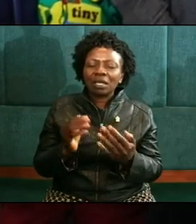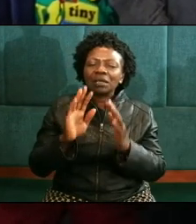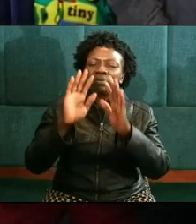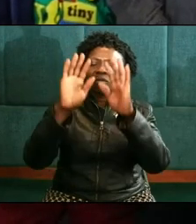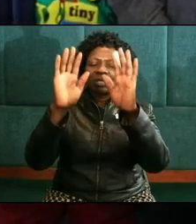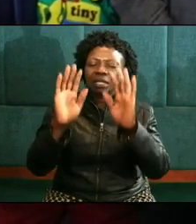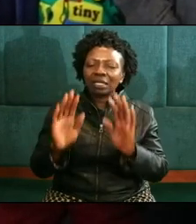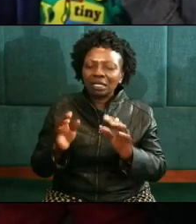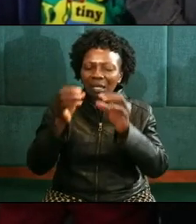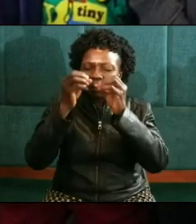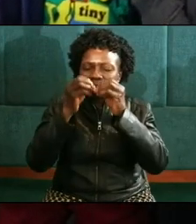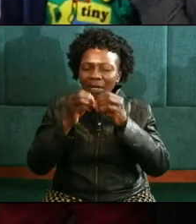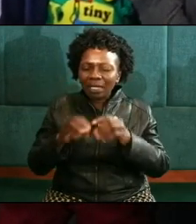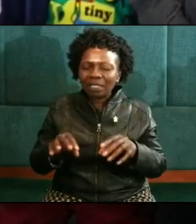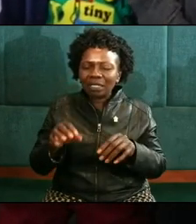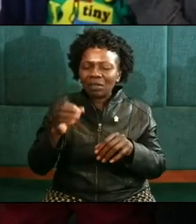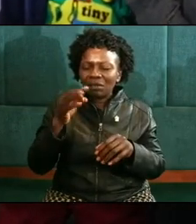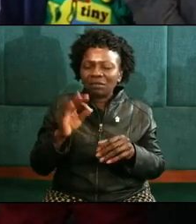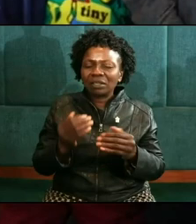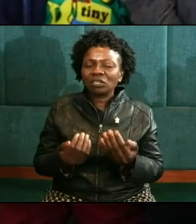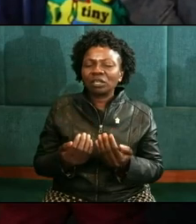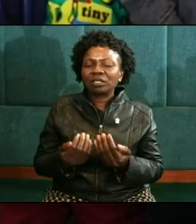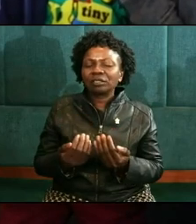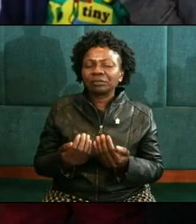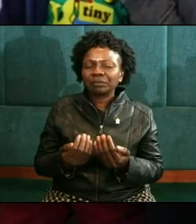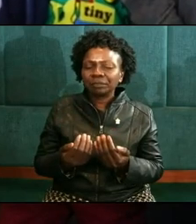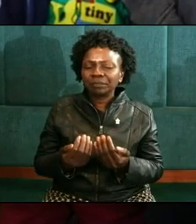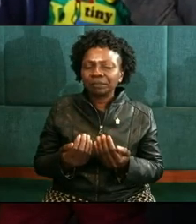especially the blessing of a child.